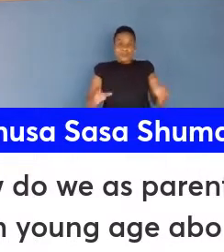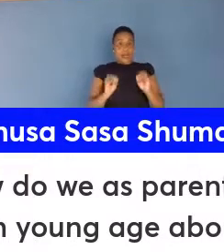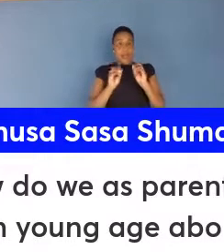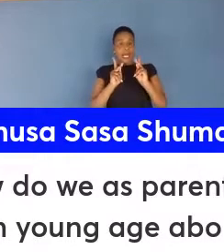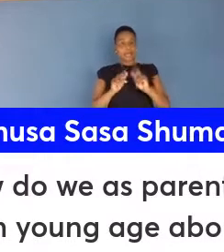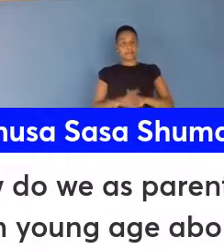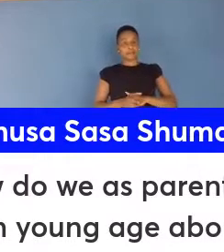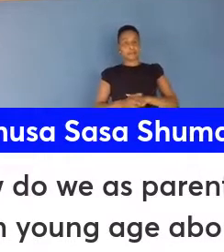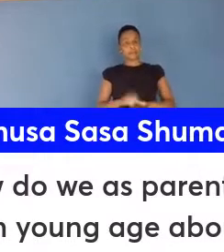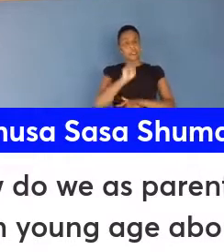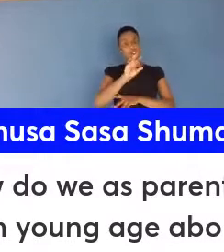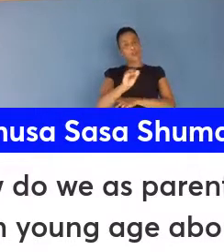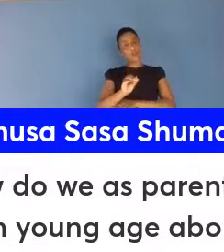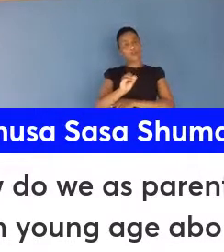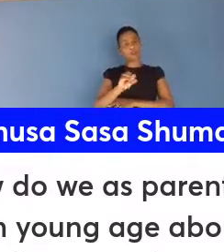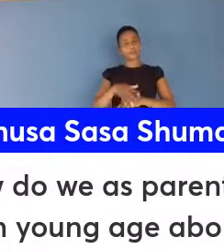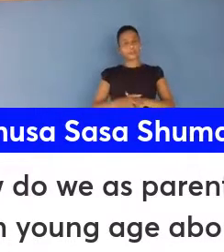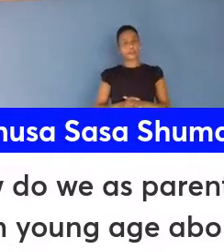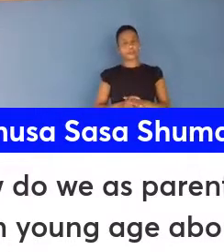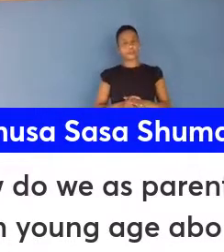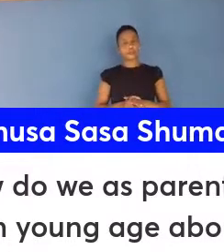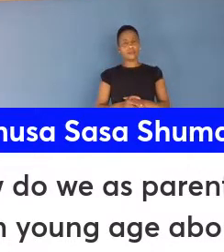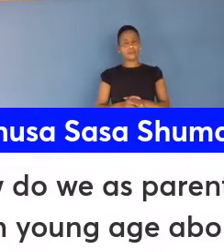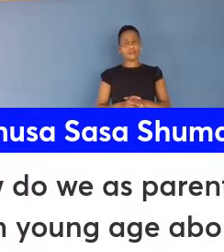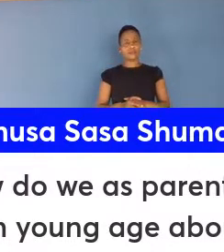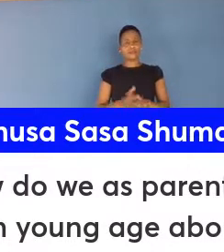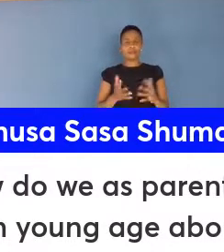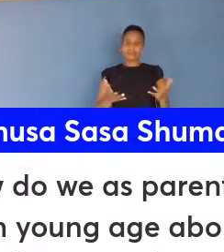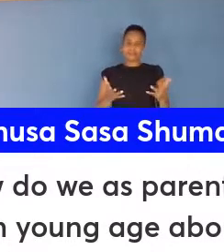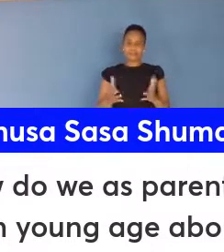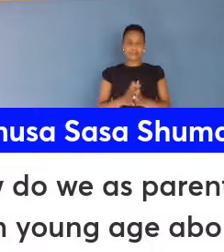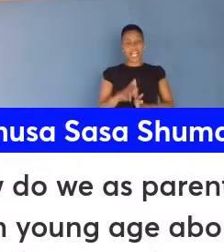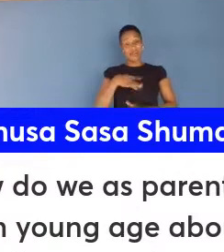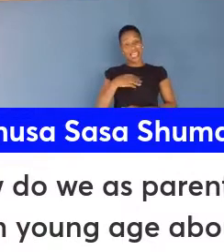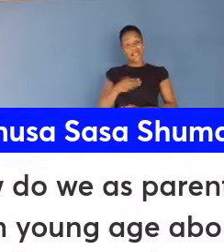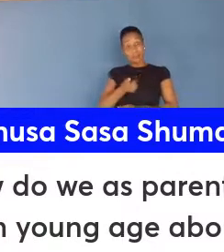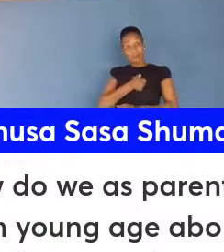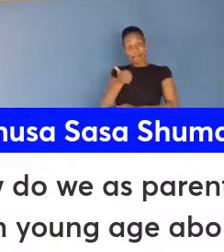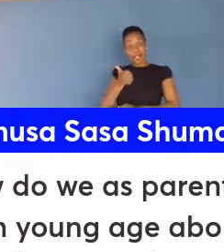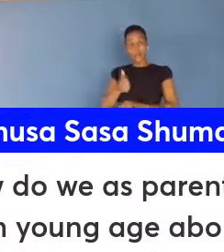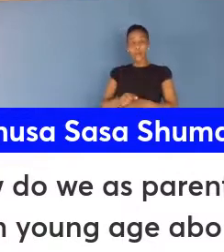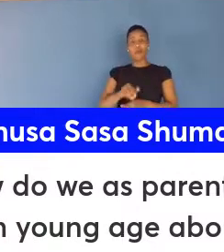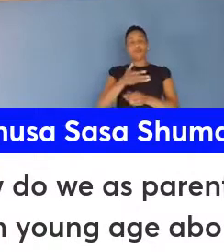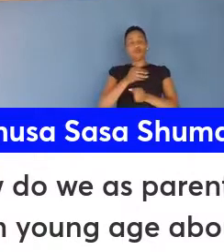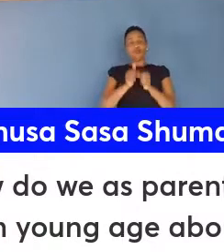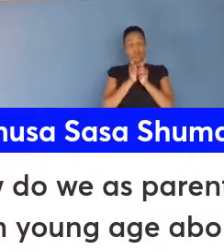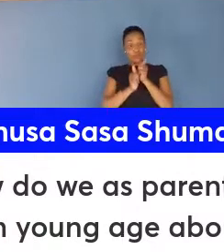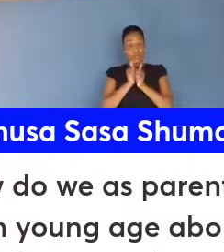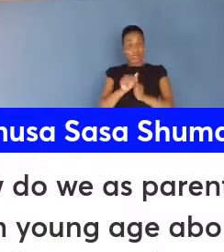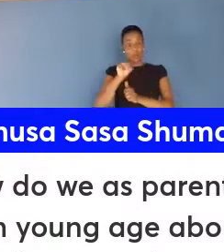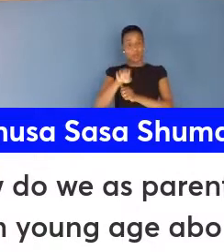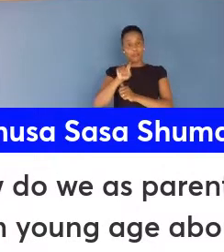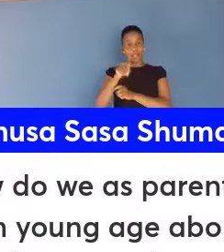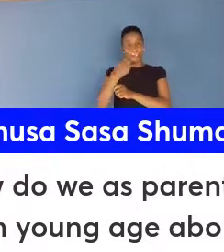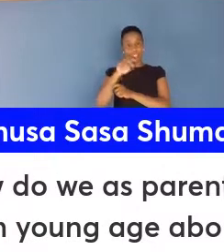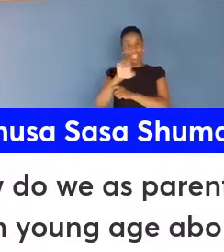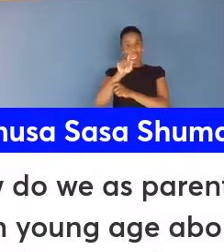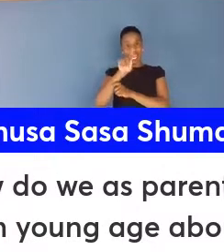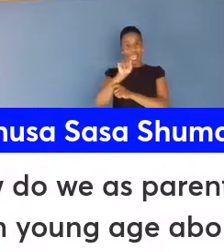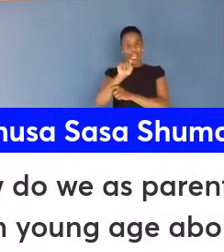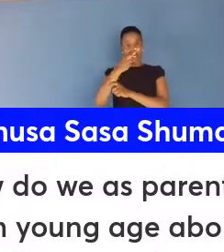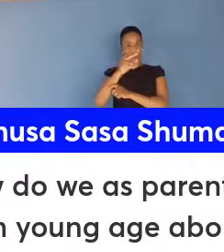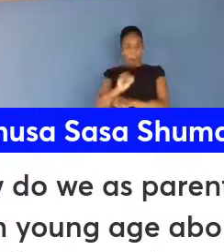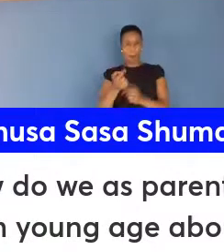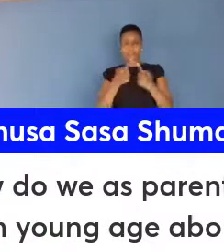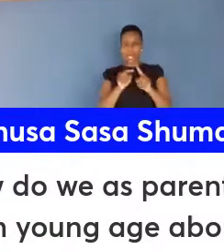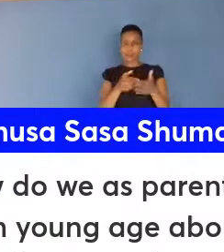So I wanted to come to Mthetho again, but just before that, I want to